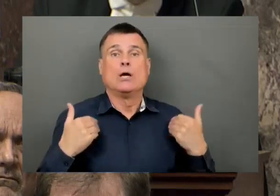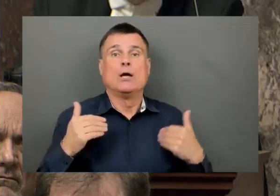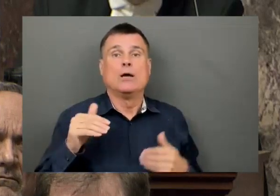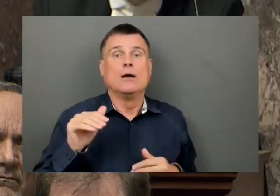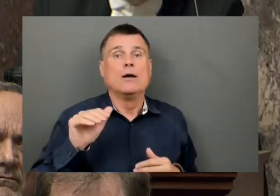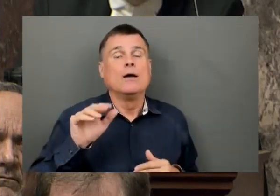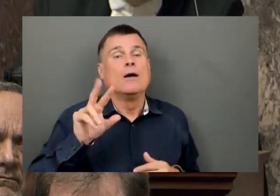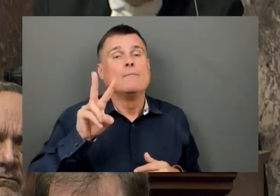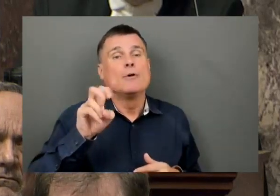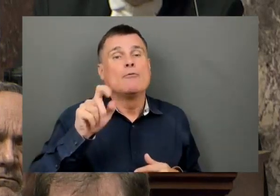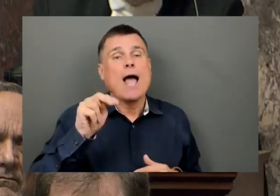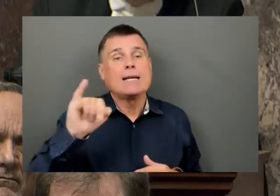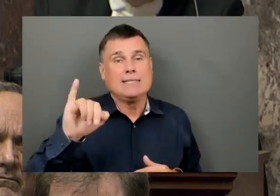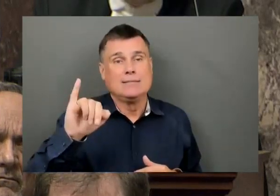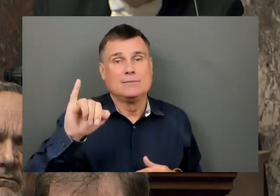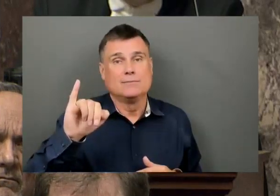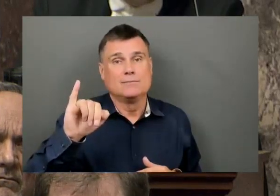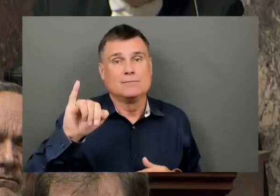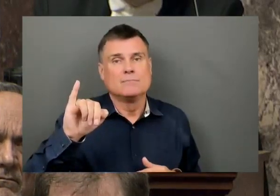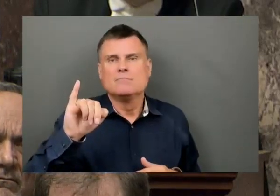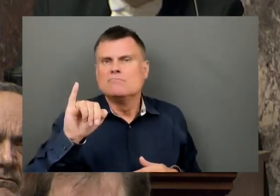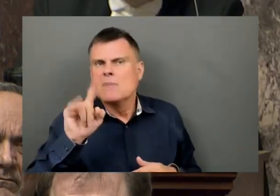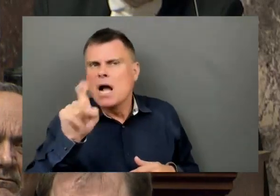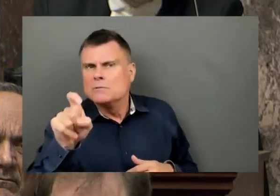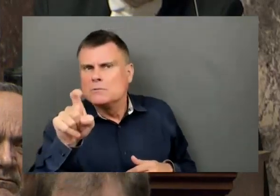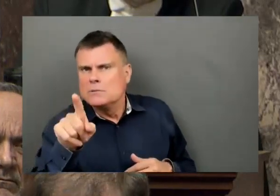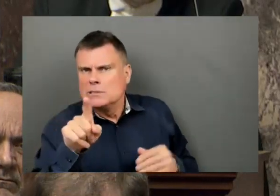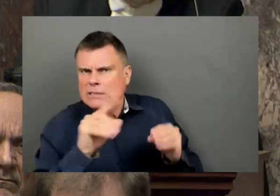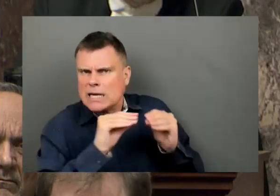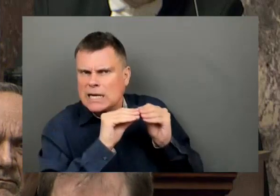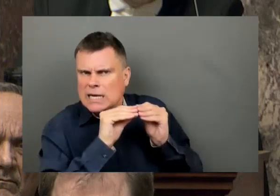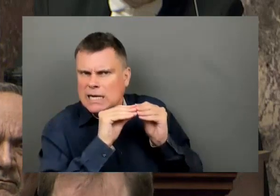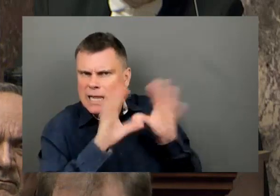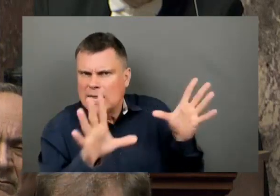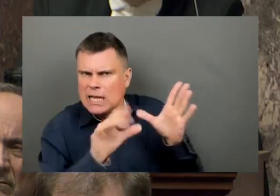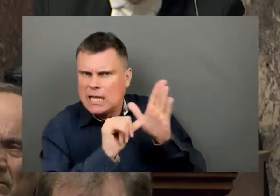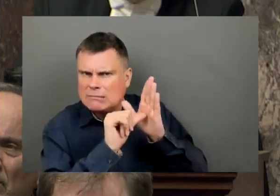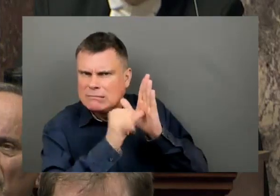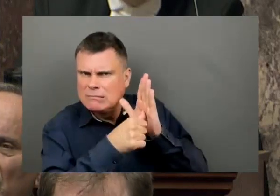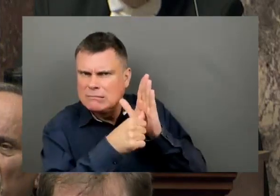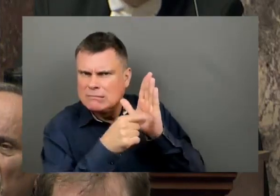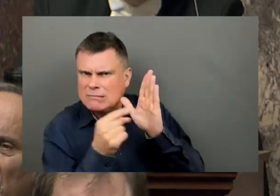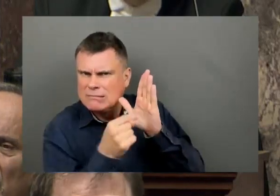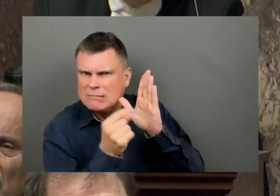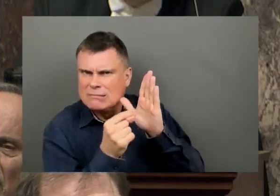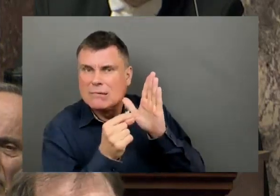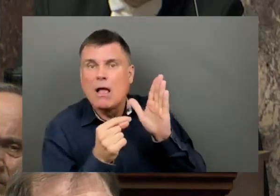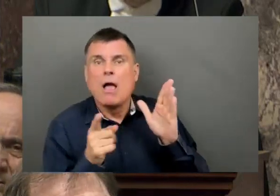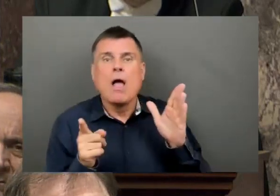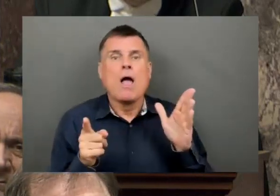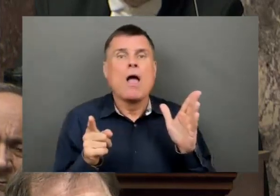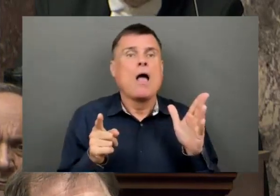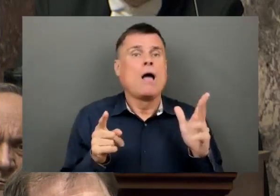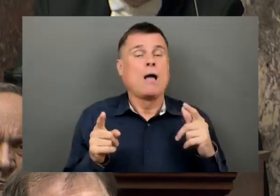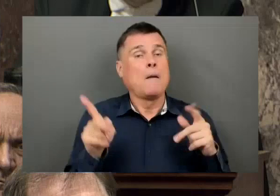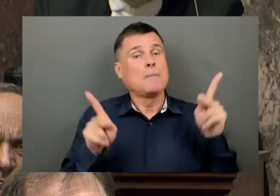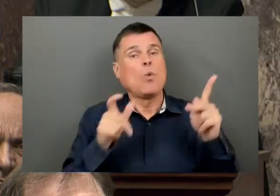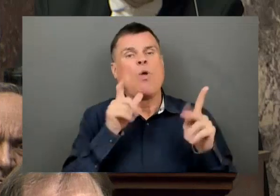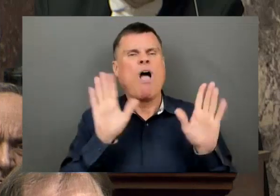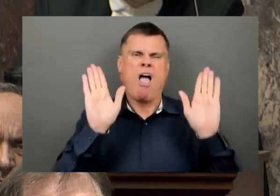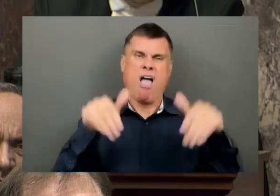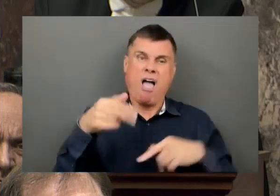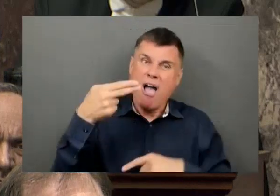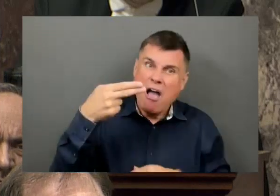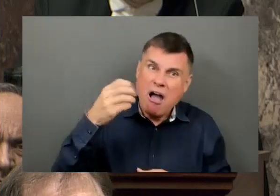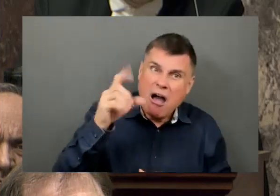that denial of the Holocaust is a hate crime and should be included in that, and to help us with the criminal code to make sure